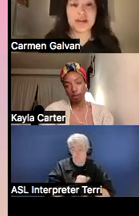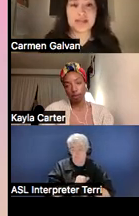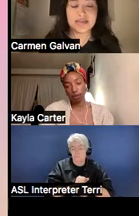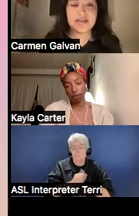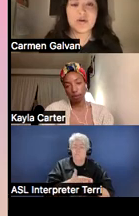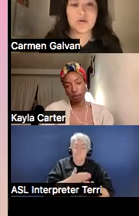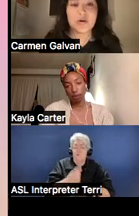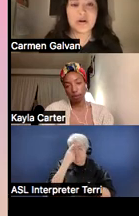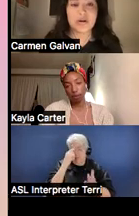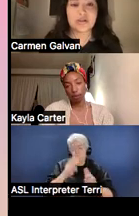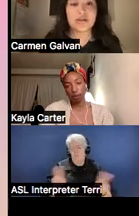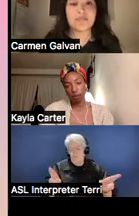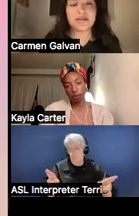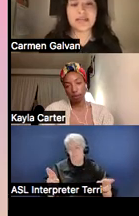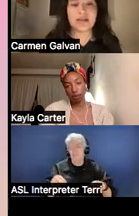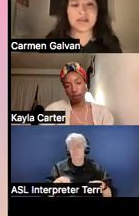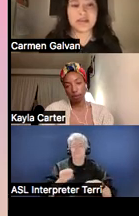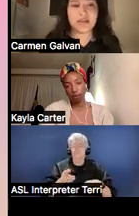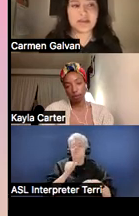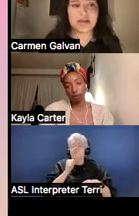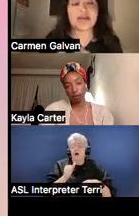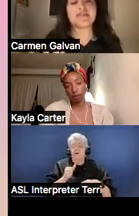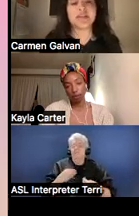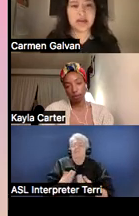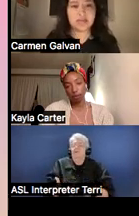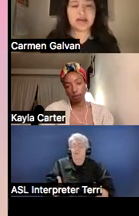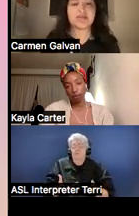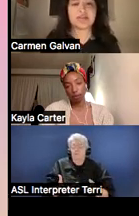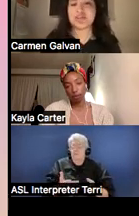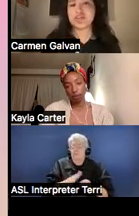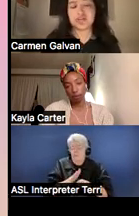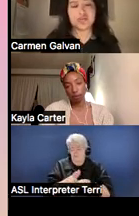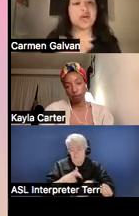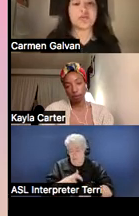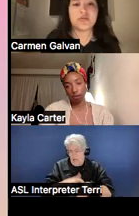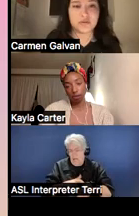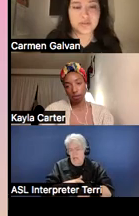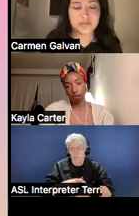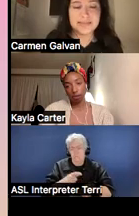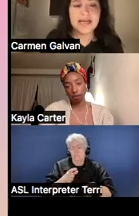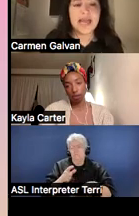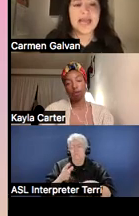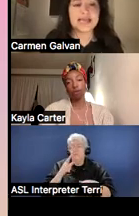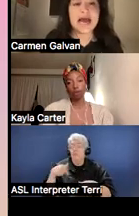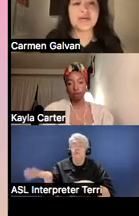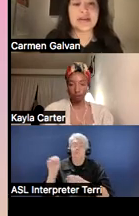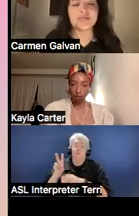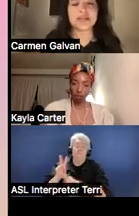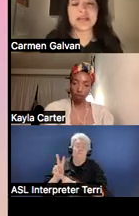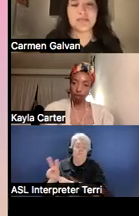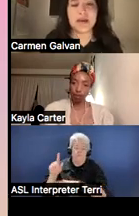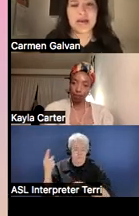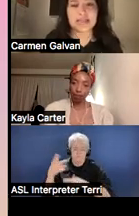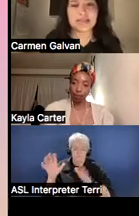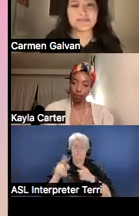they're ready or not being given enough time other than just to go to a funeral and how that can